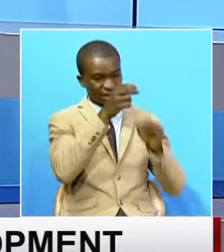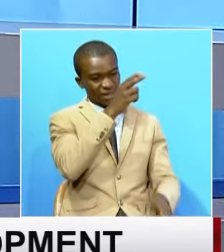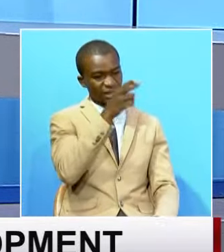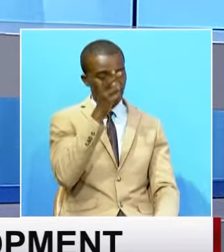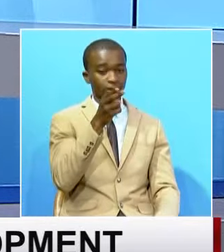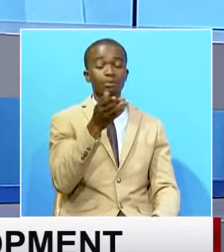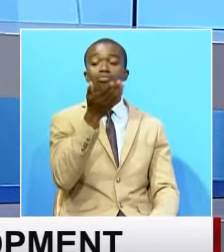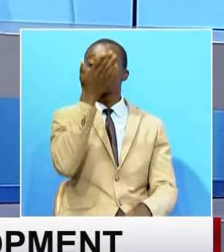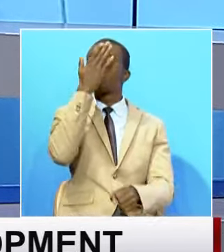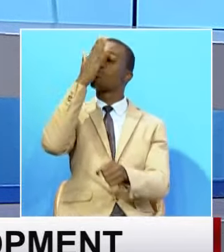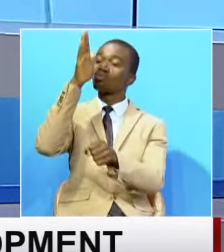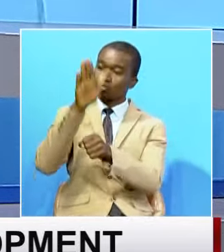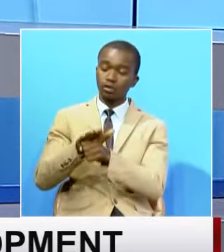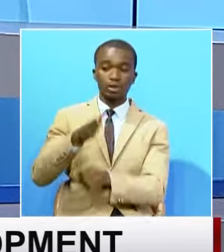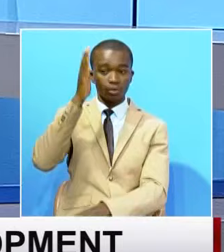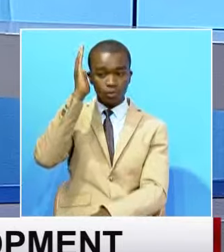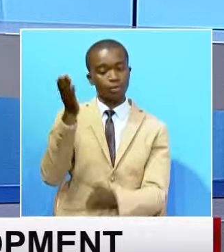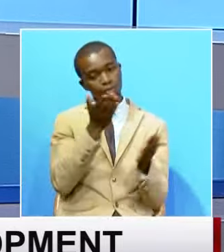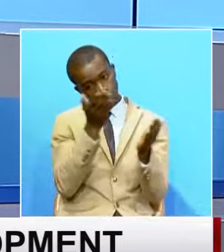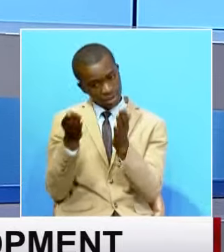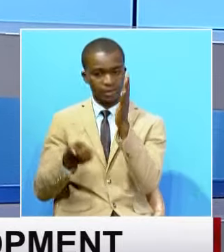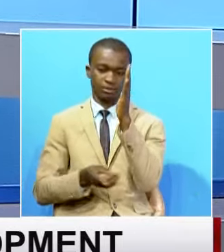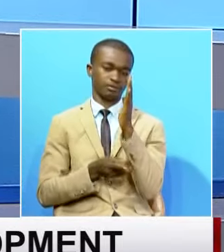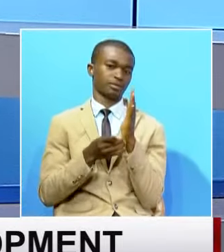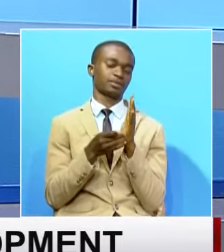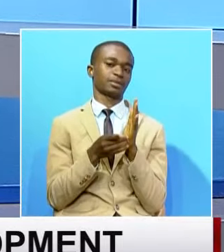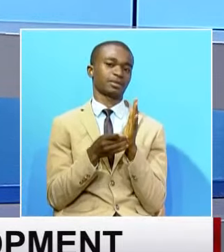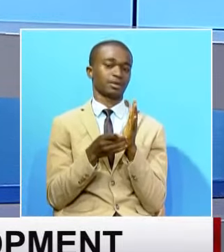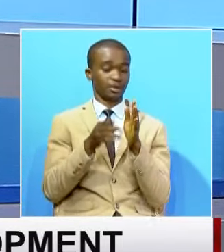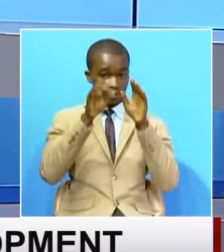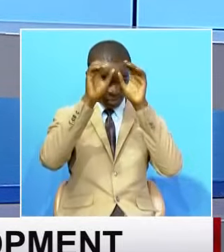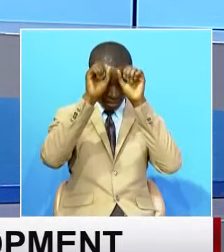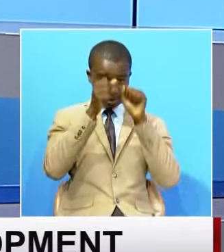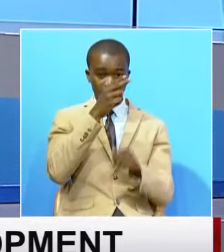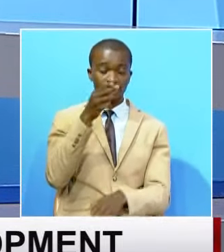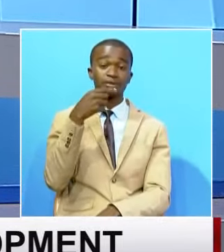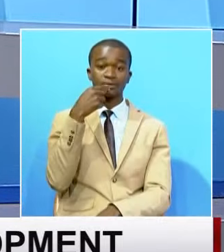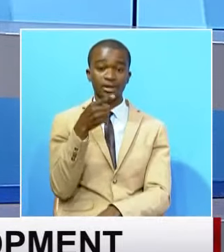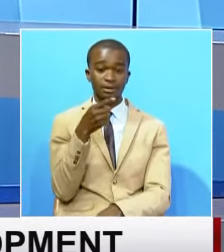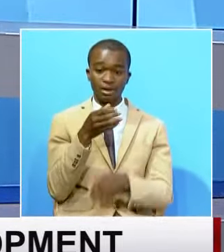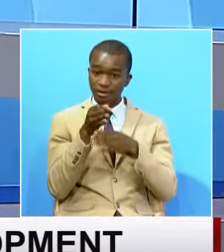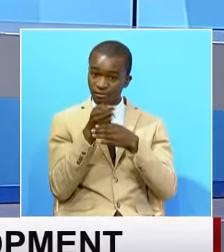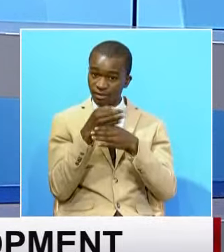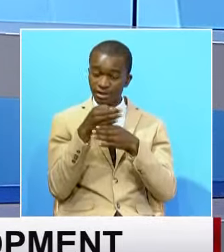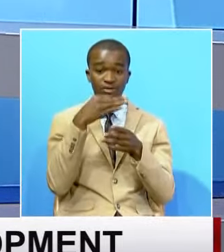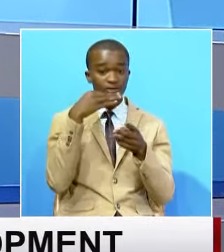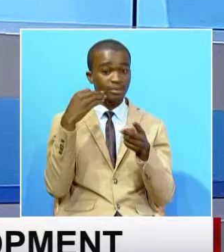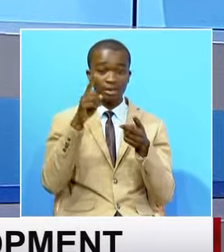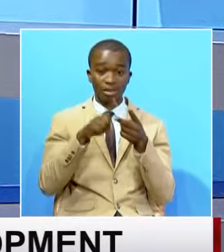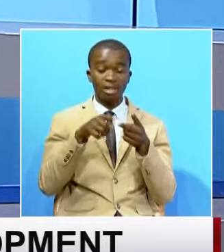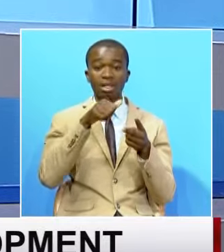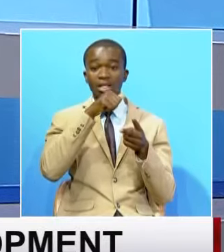sectors. President Hichilema cited aquaculture, mining and agriculture as some of the sectors that need